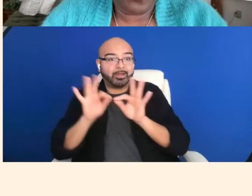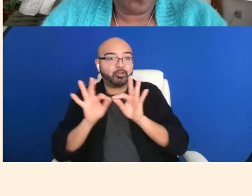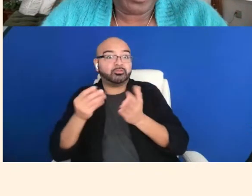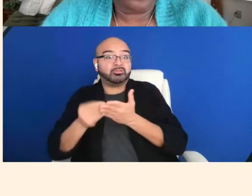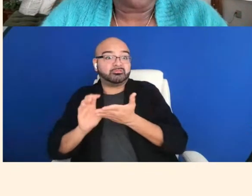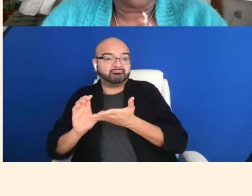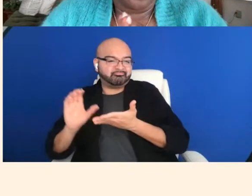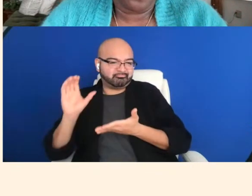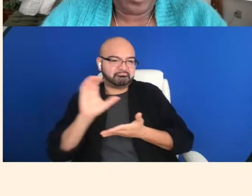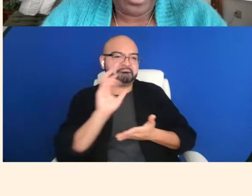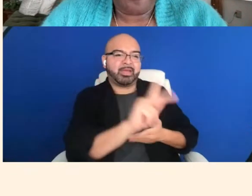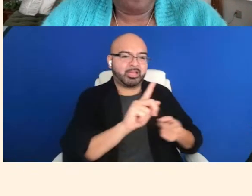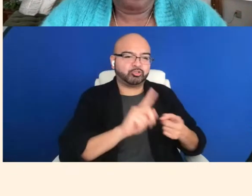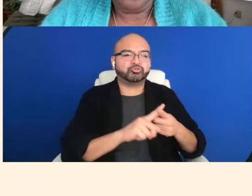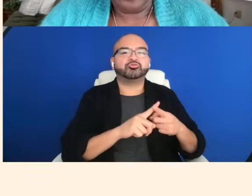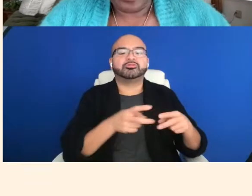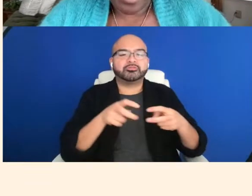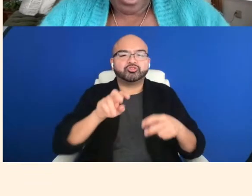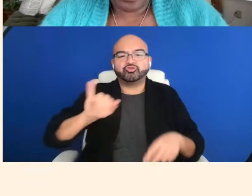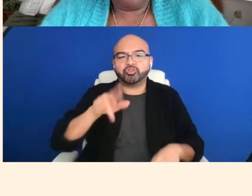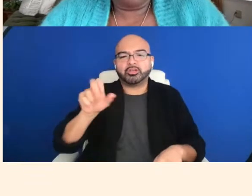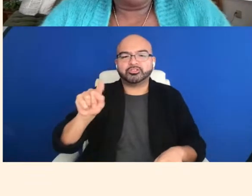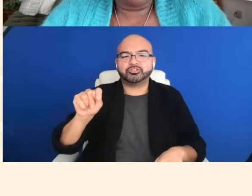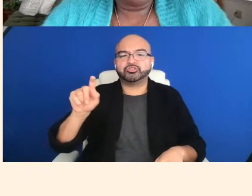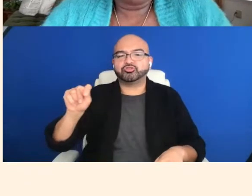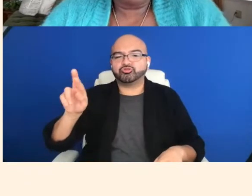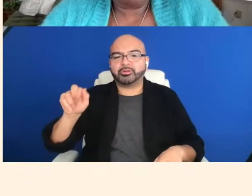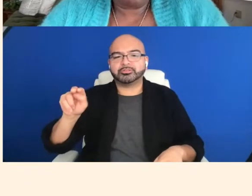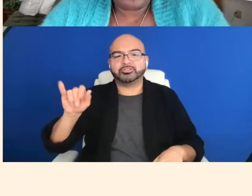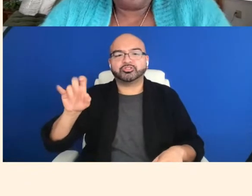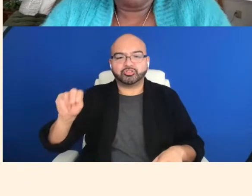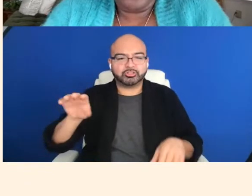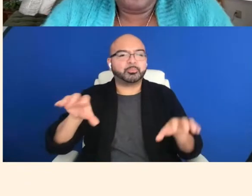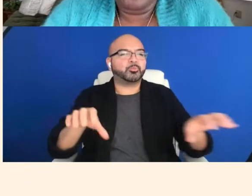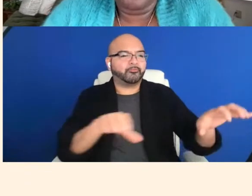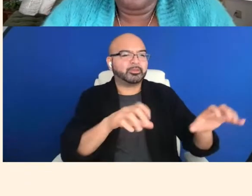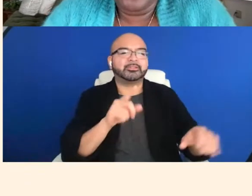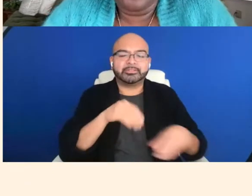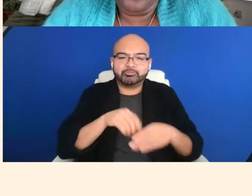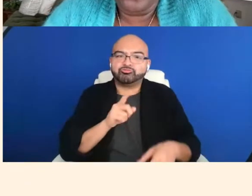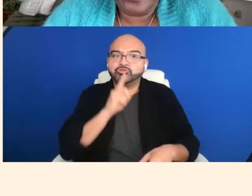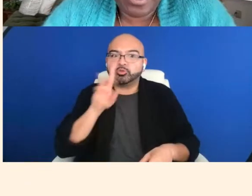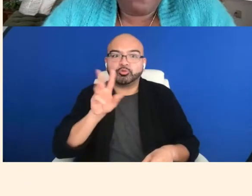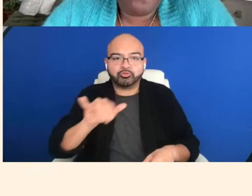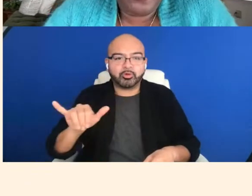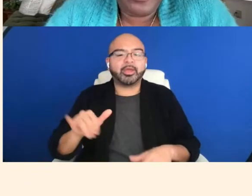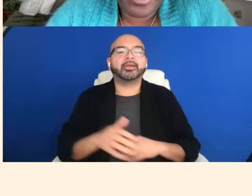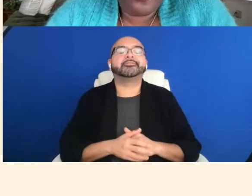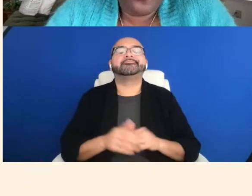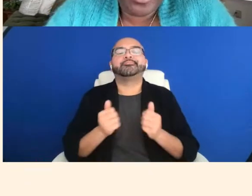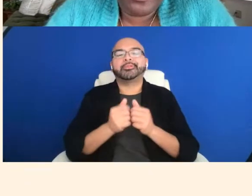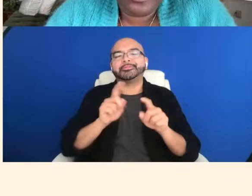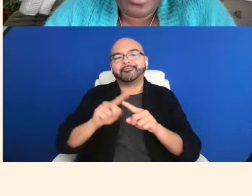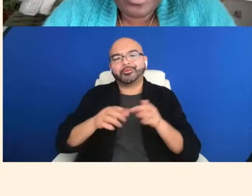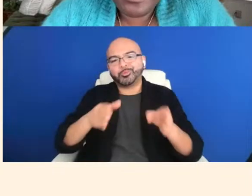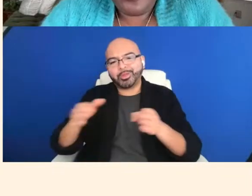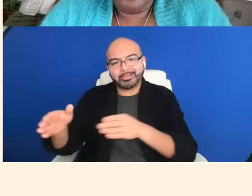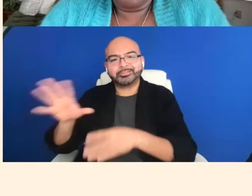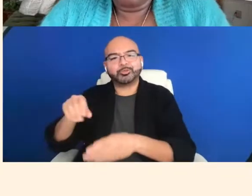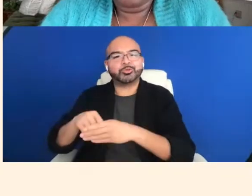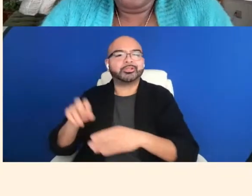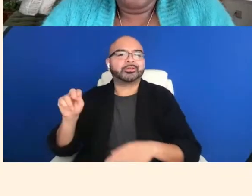transition movement in a real way. And through several pathways, including the Oakland, California Land Trust,